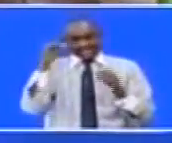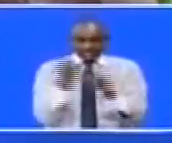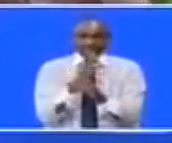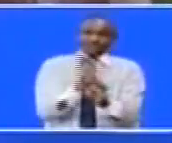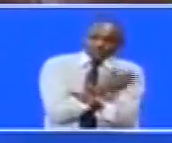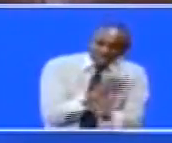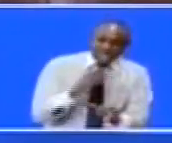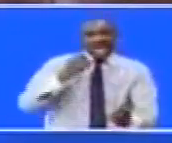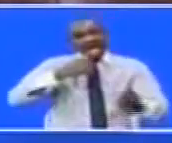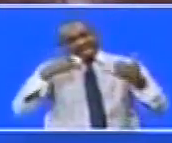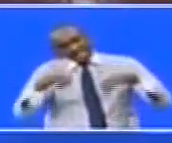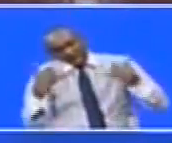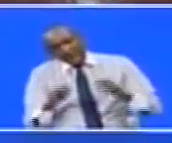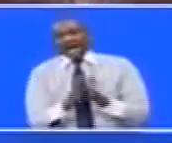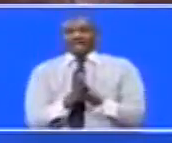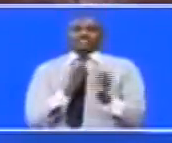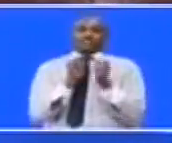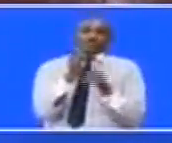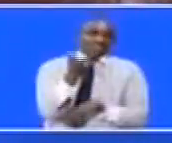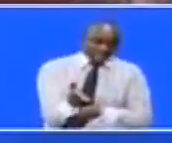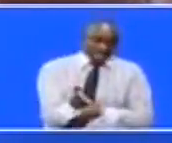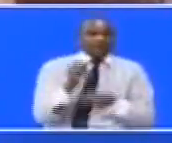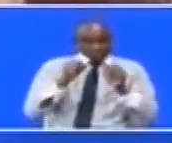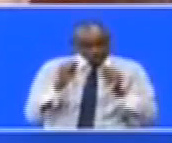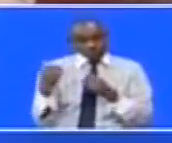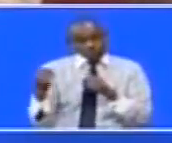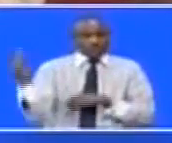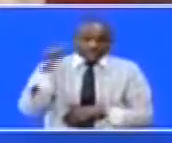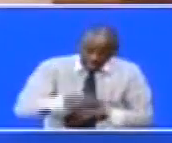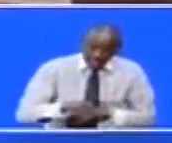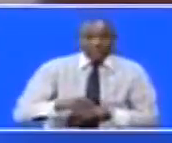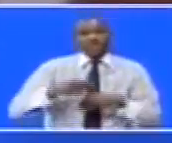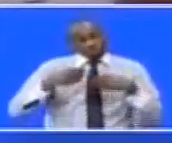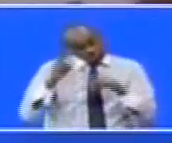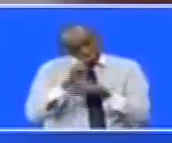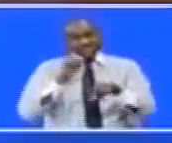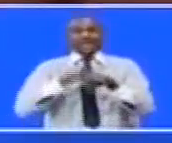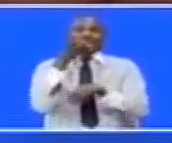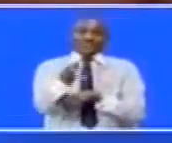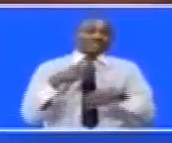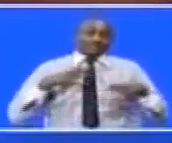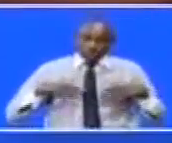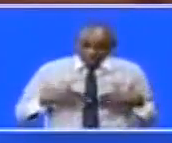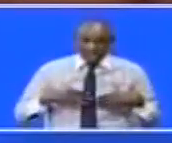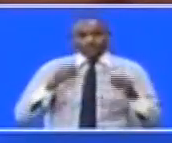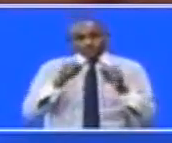sports, to do the same. Organize camps where the children can while their time away during holidays and engage in